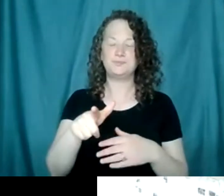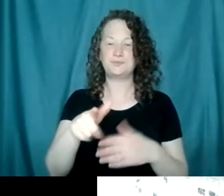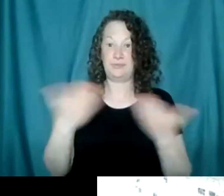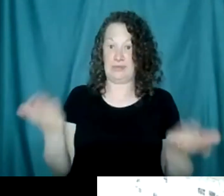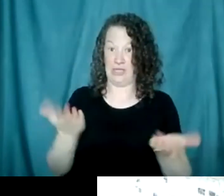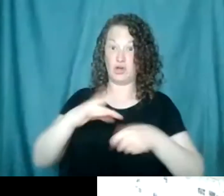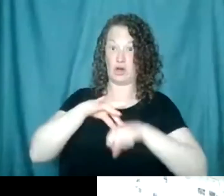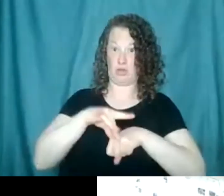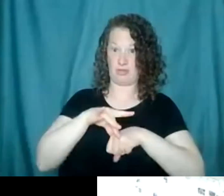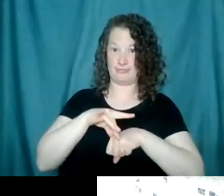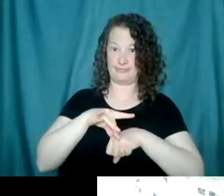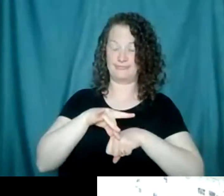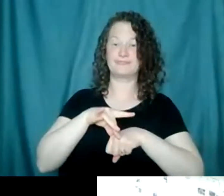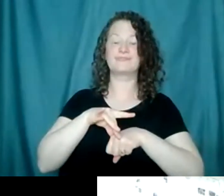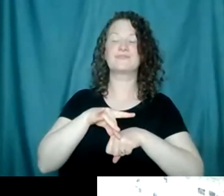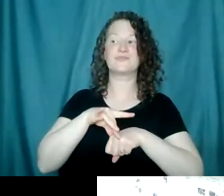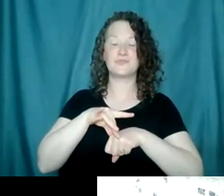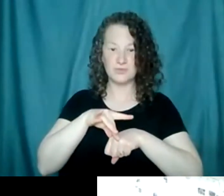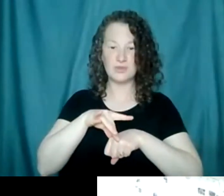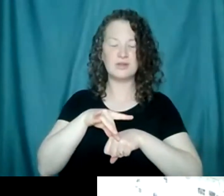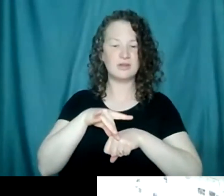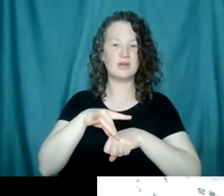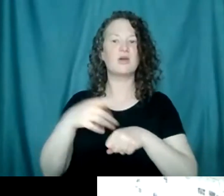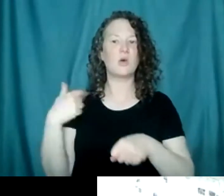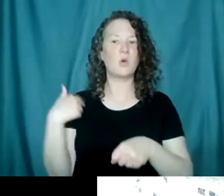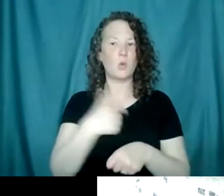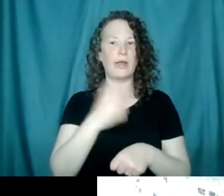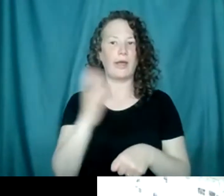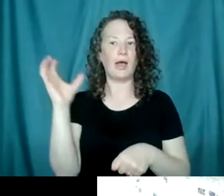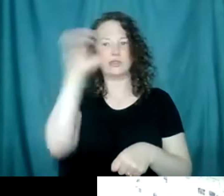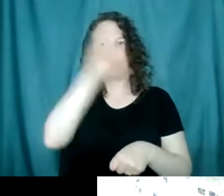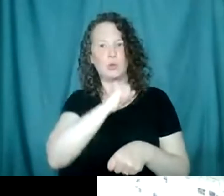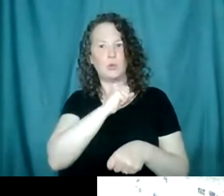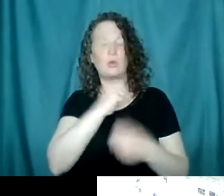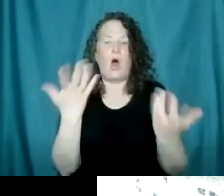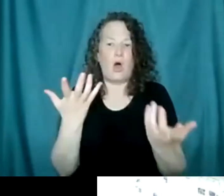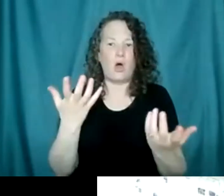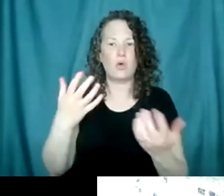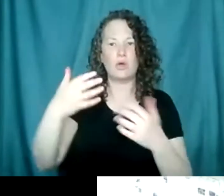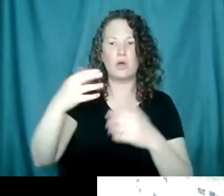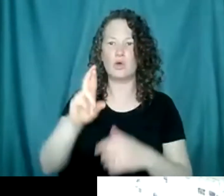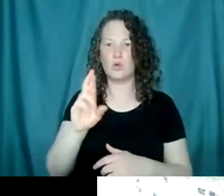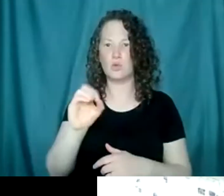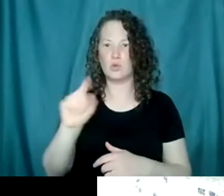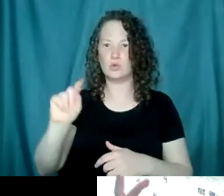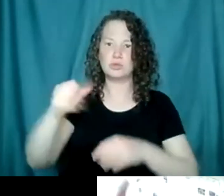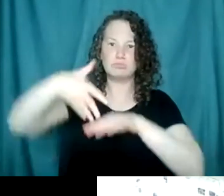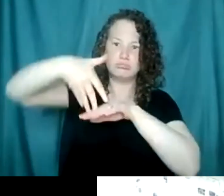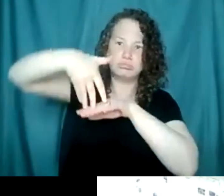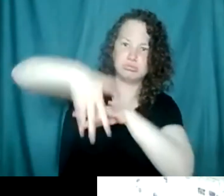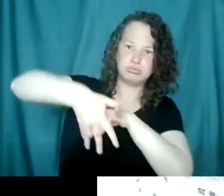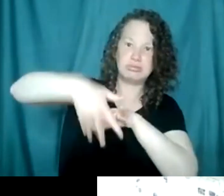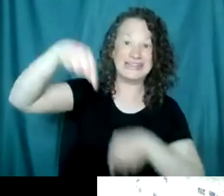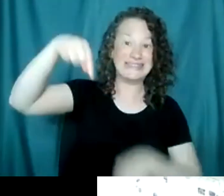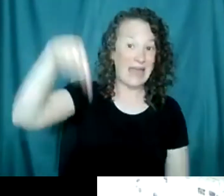Earth, we have these assumptions of, oh, the roots grow down because gravity